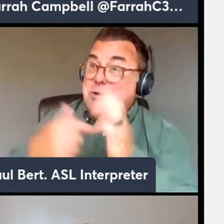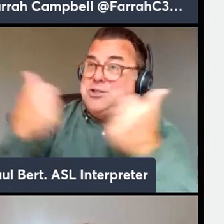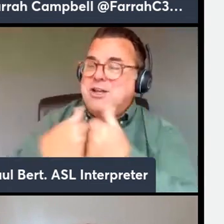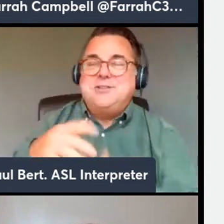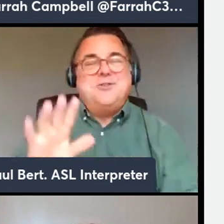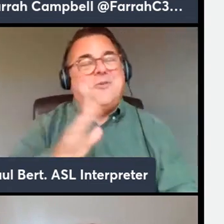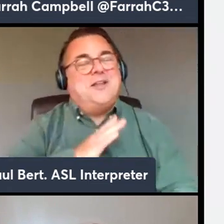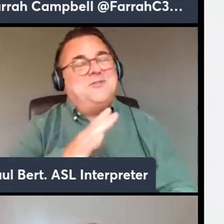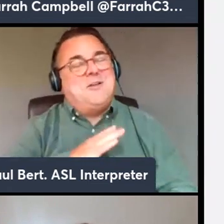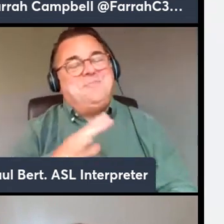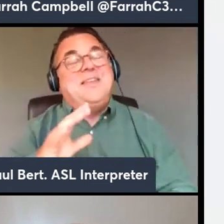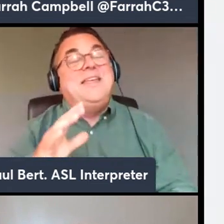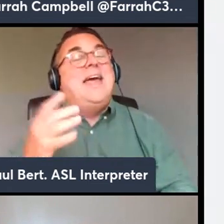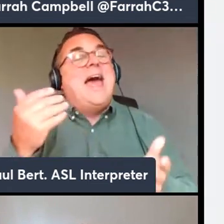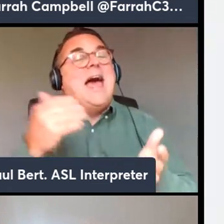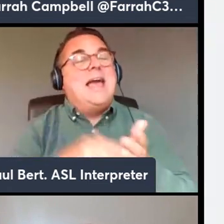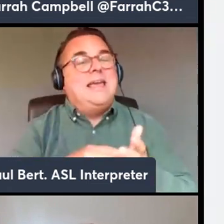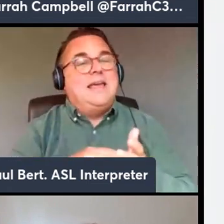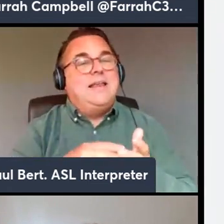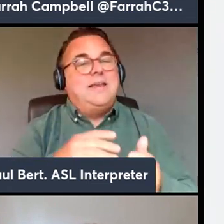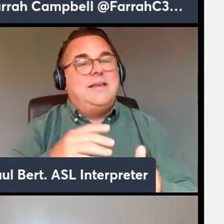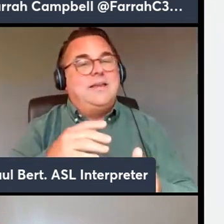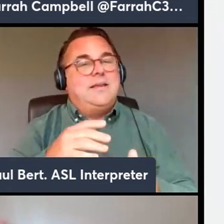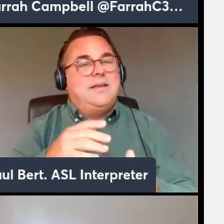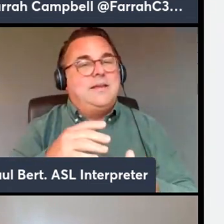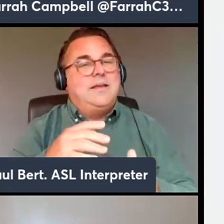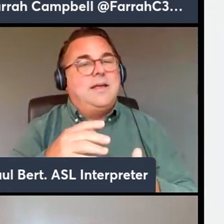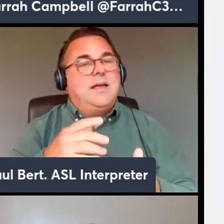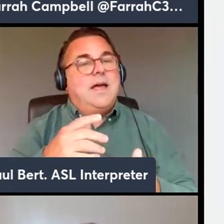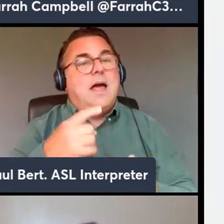So again, I'm allocating a dedicated host. I'm saying,